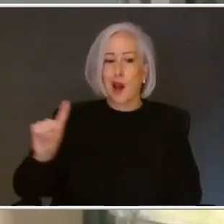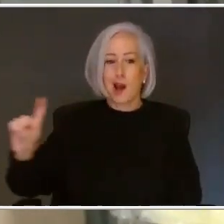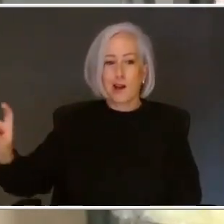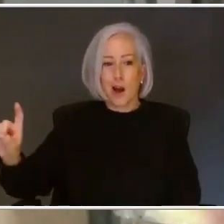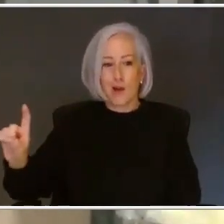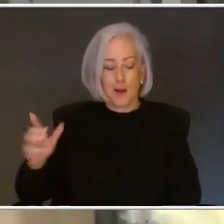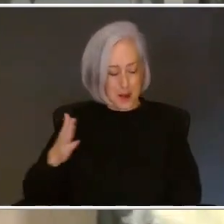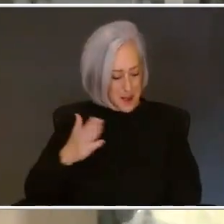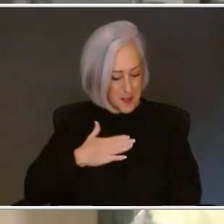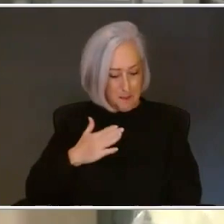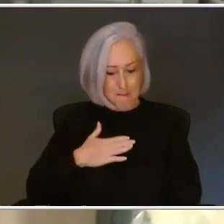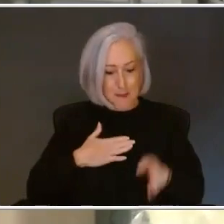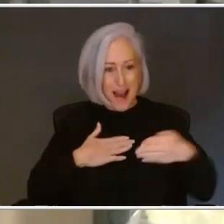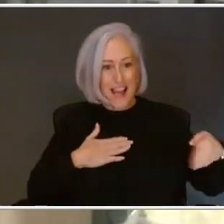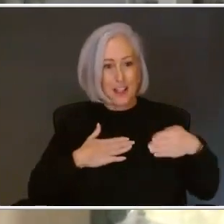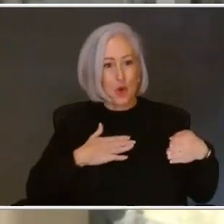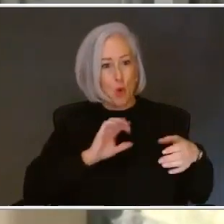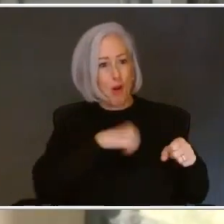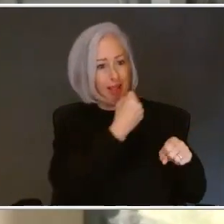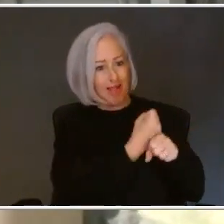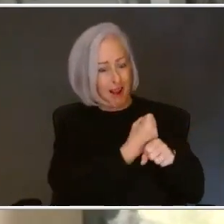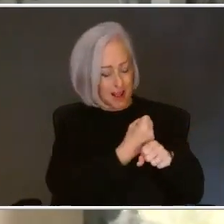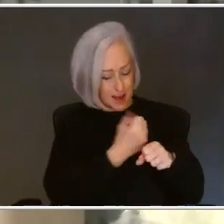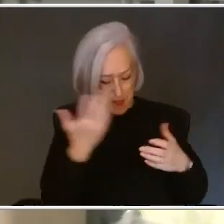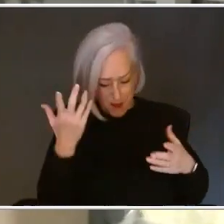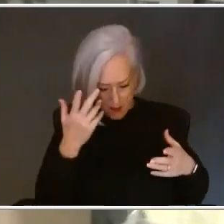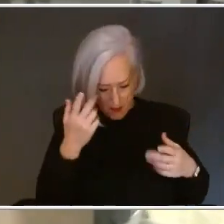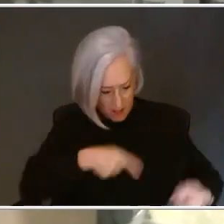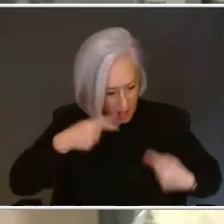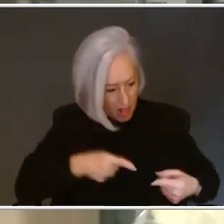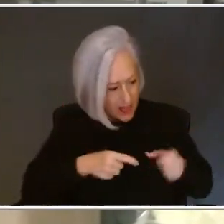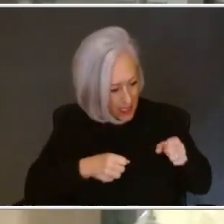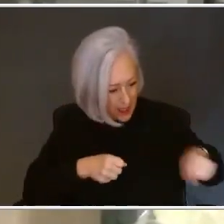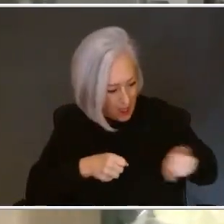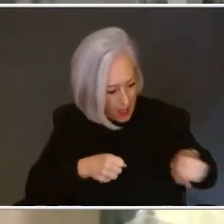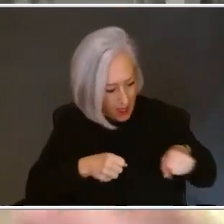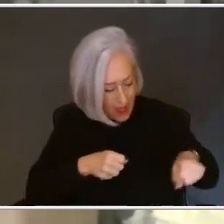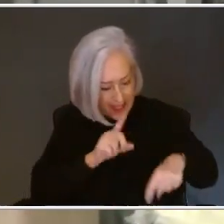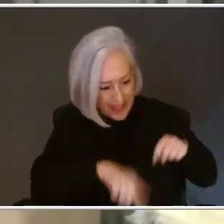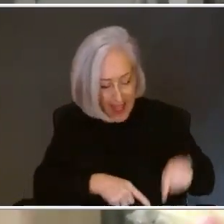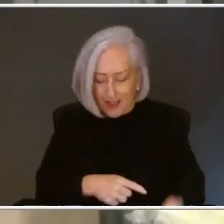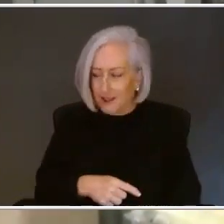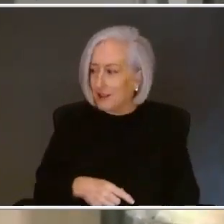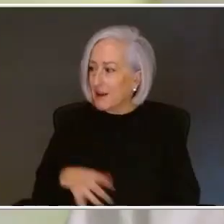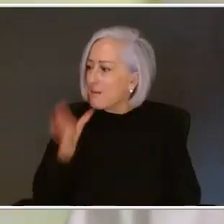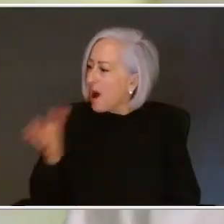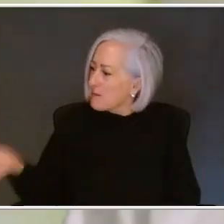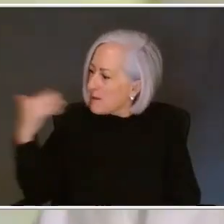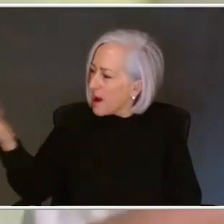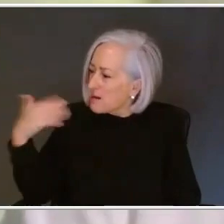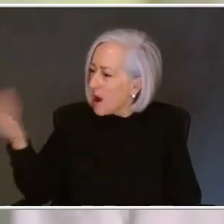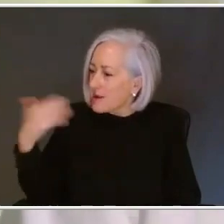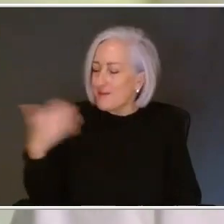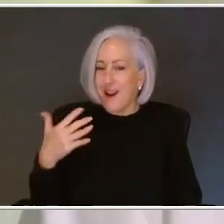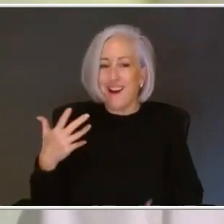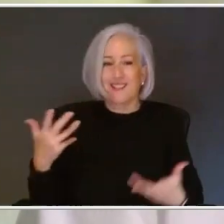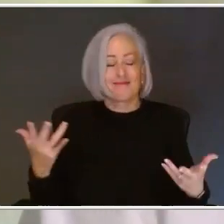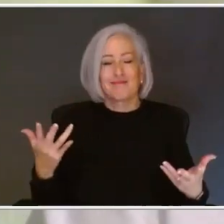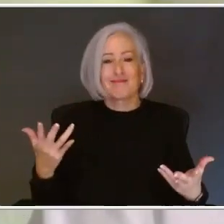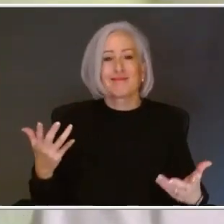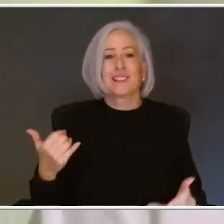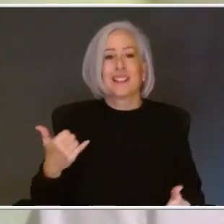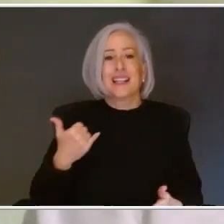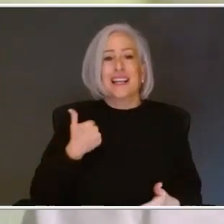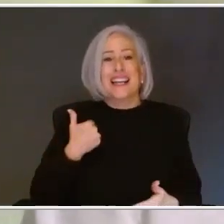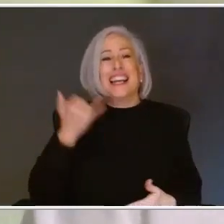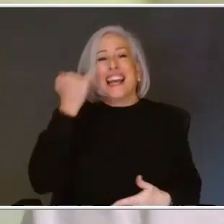I get out? Okay, unlock the door. And he's like, come on, Mom, we gotta go. I go, I'm coming, baby, I'm coming. If he forced our hand